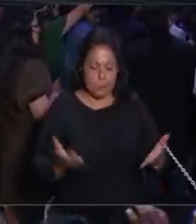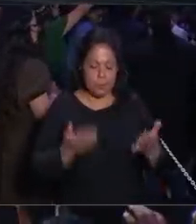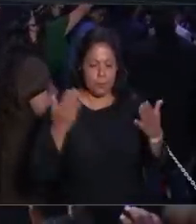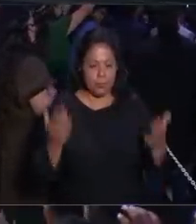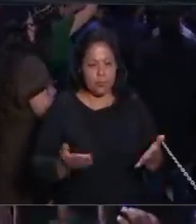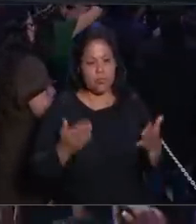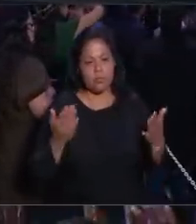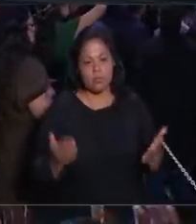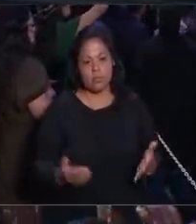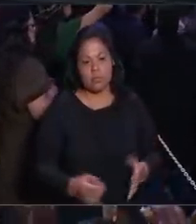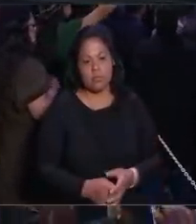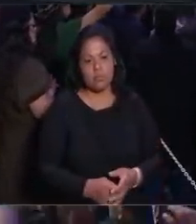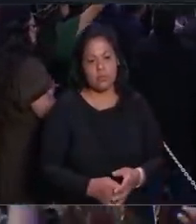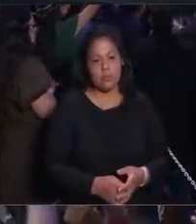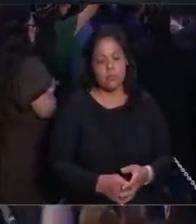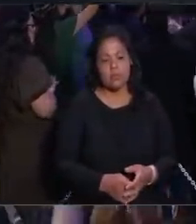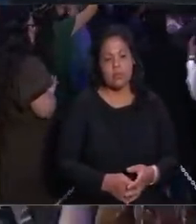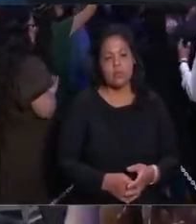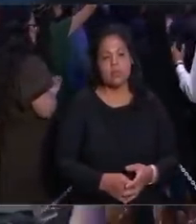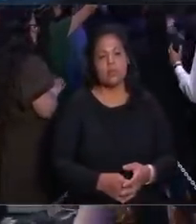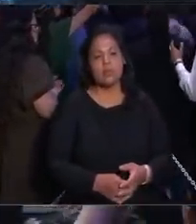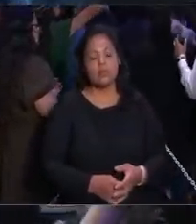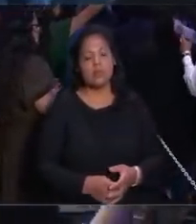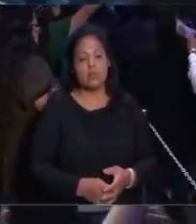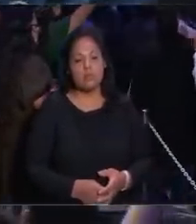Para el Espíritu Santo que está aquí.